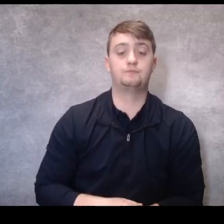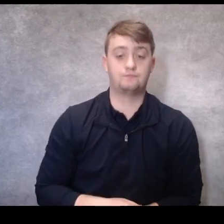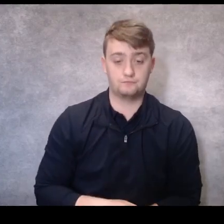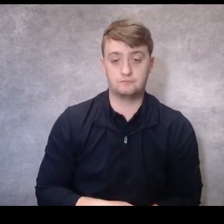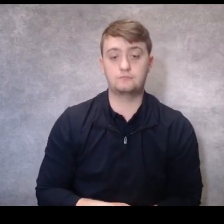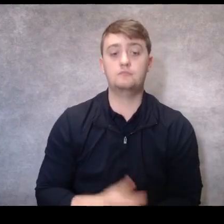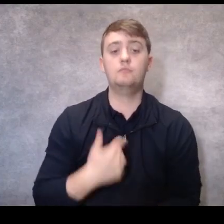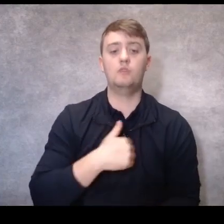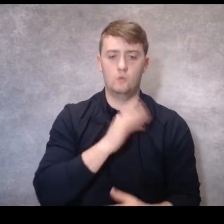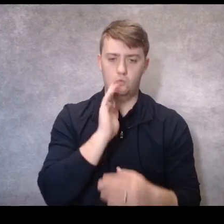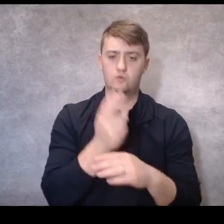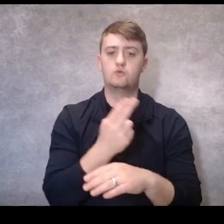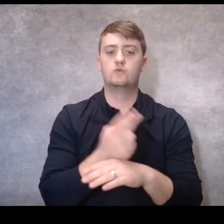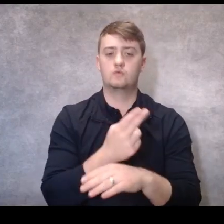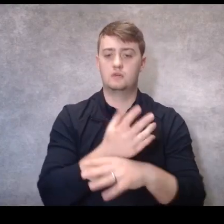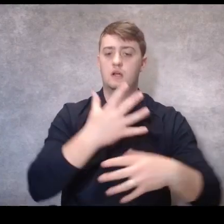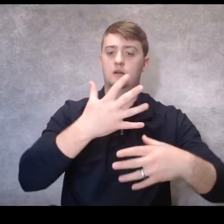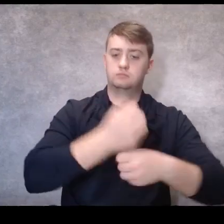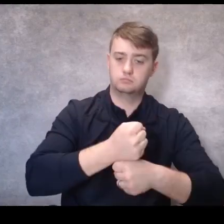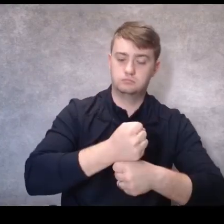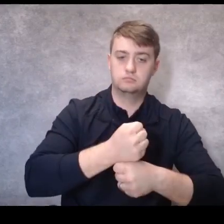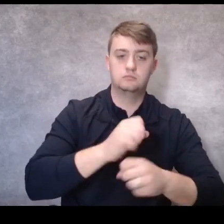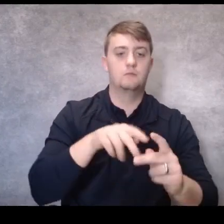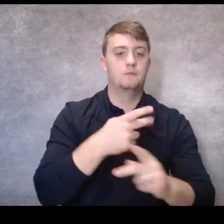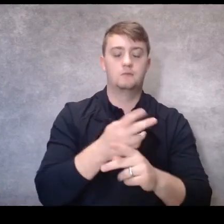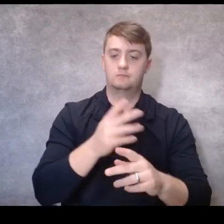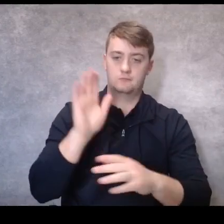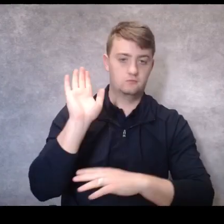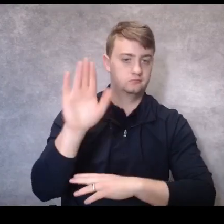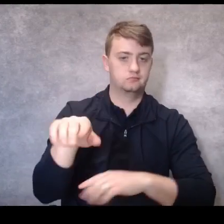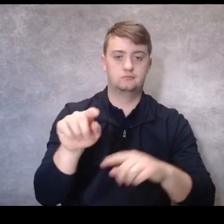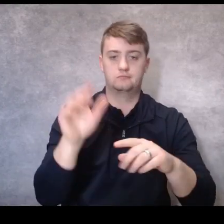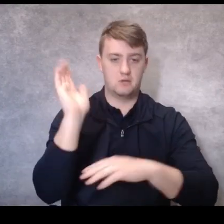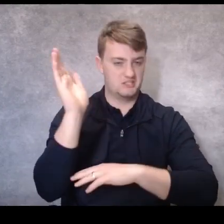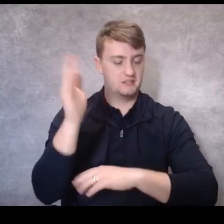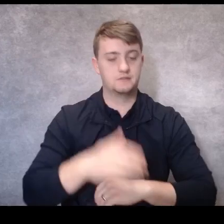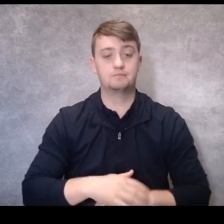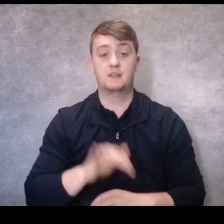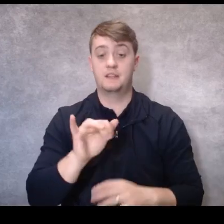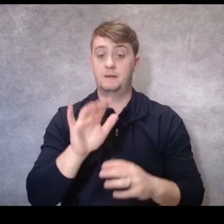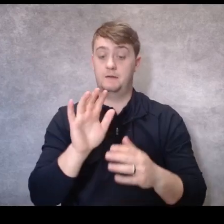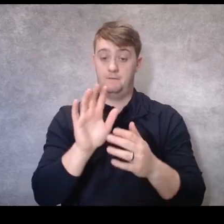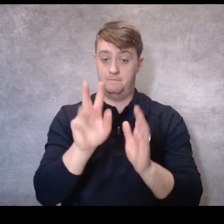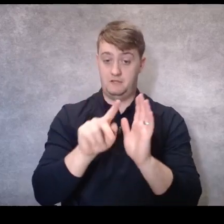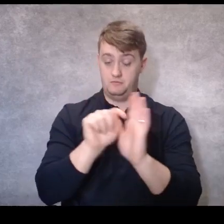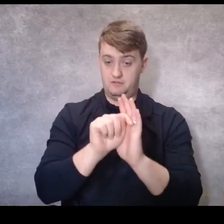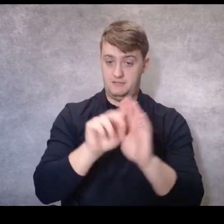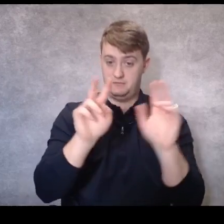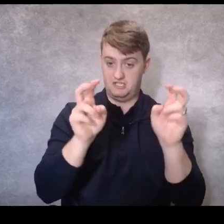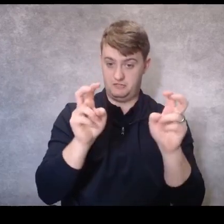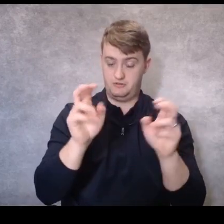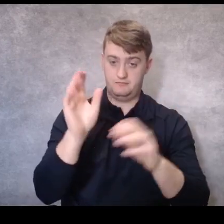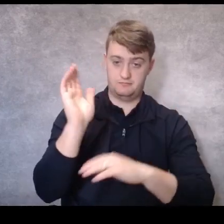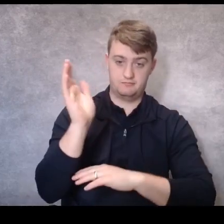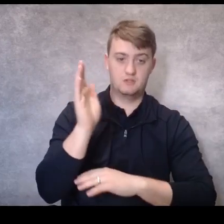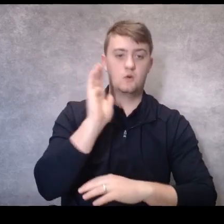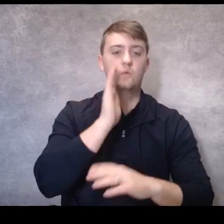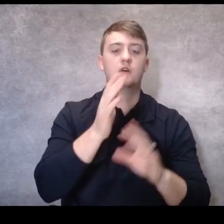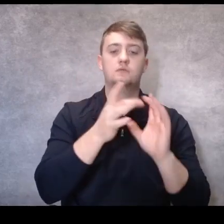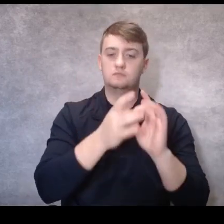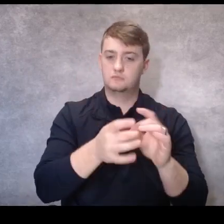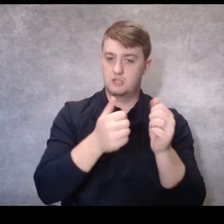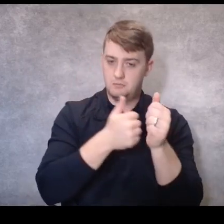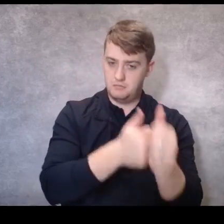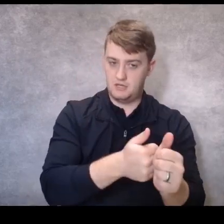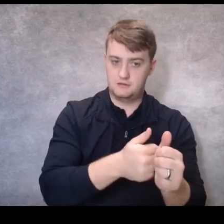320.5.2. We will use the abbreviated versions throughout the presentation. This video series will be focused on compliance